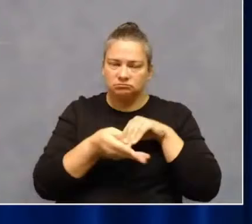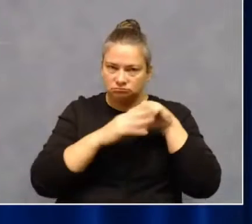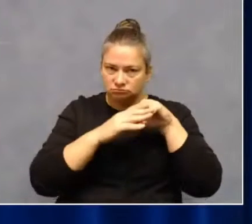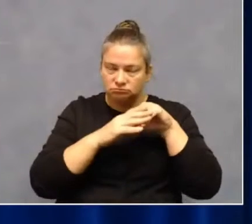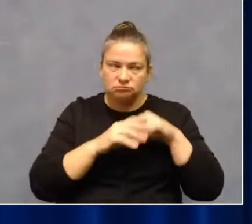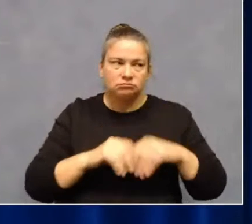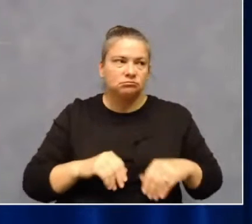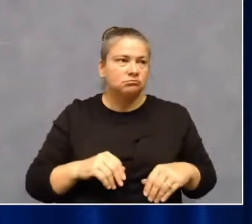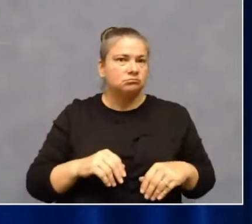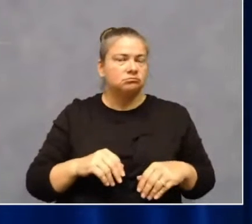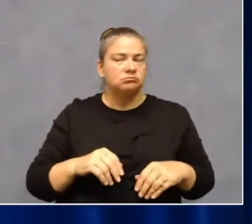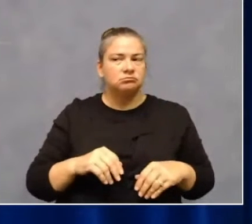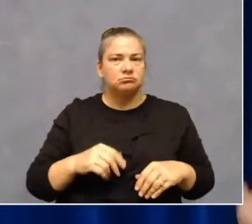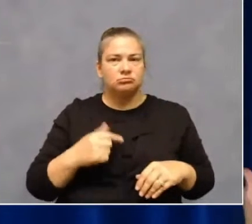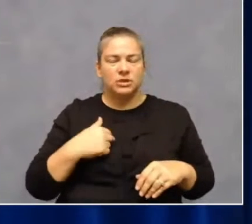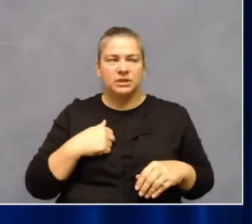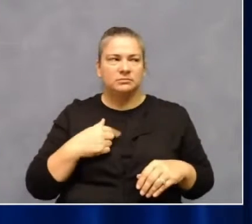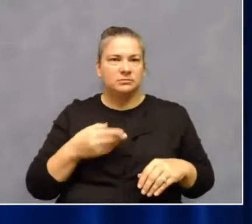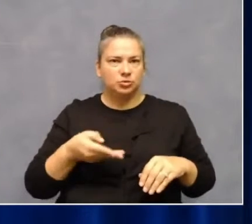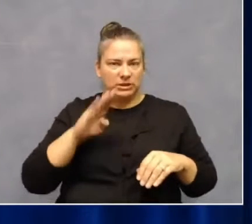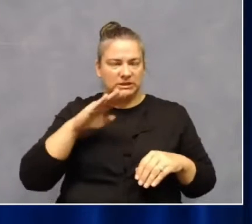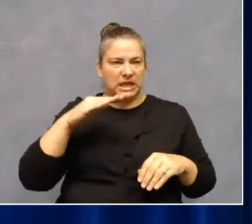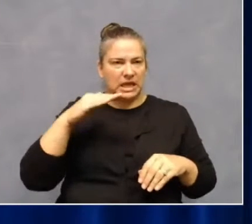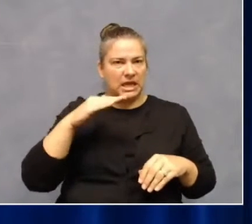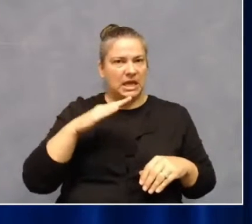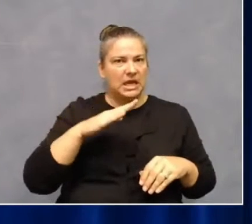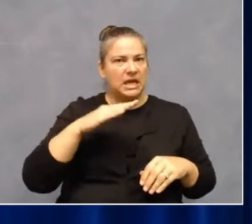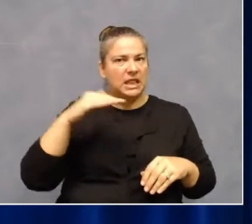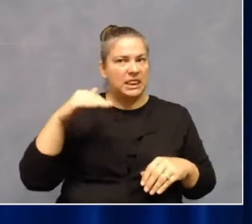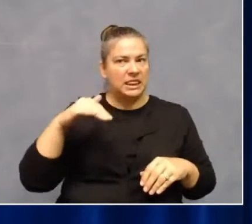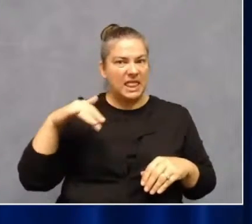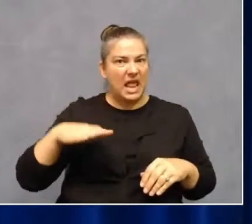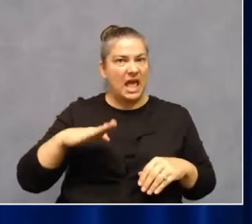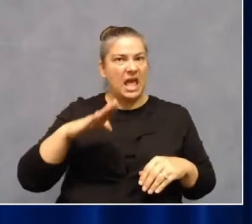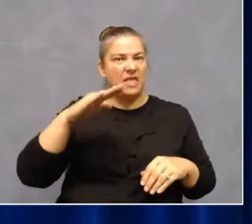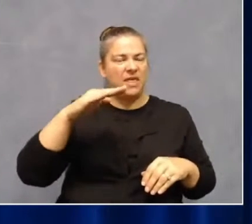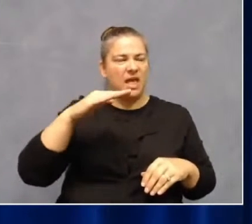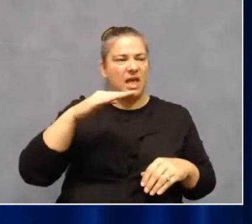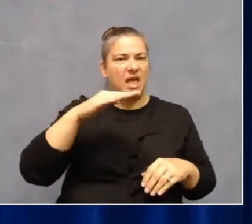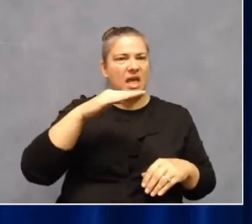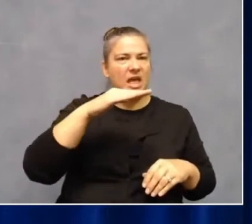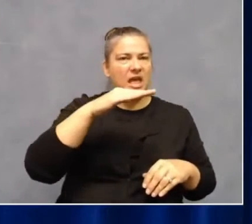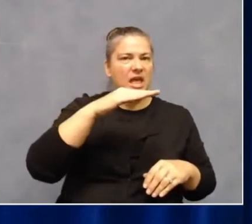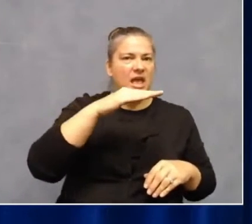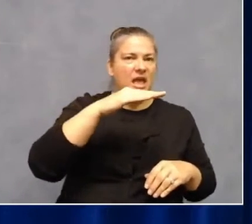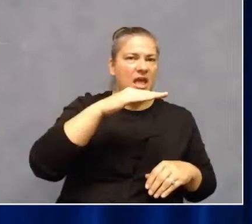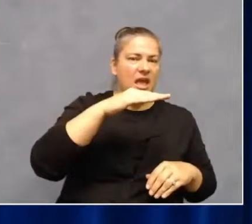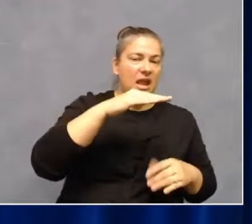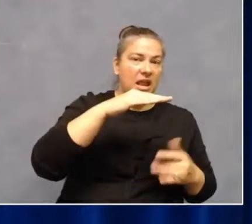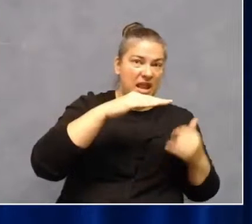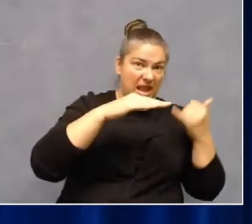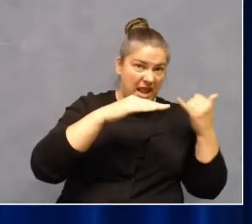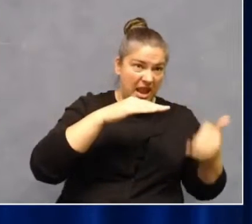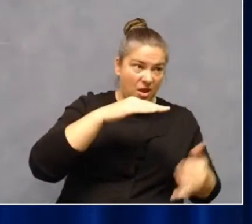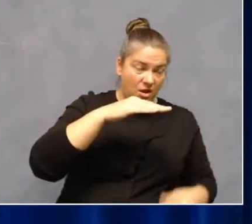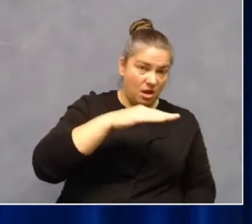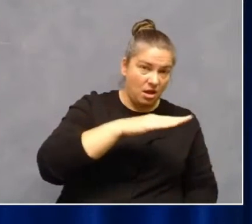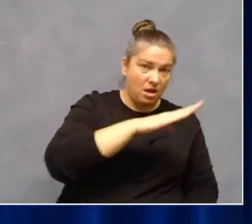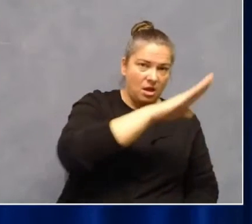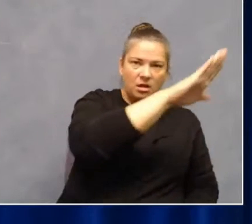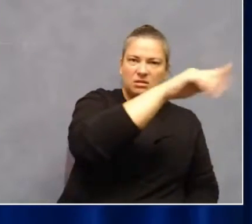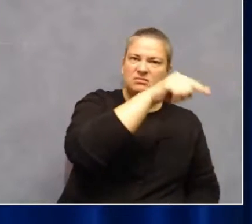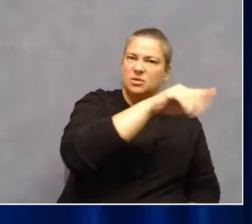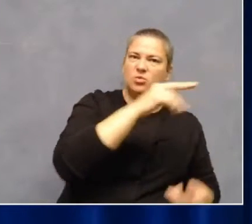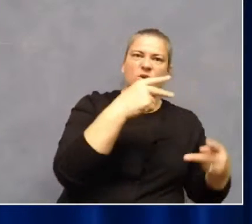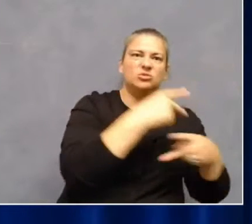for a couple months. And now we're in the third escalation. And this escalation is even more concerning than the first two. And we were concerned